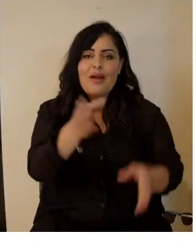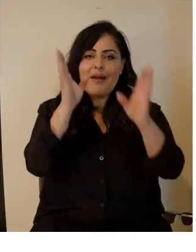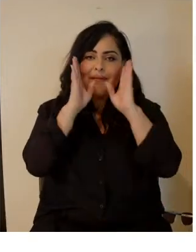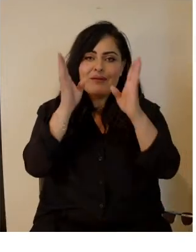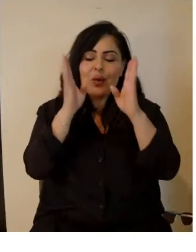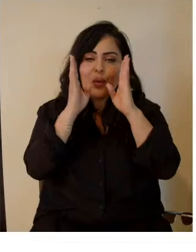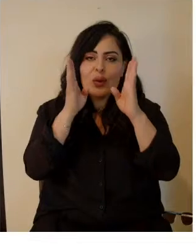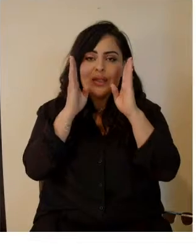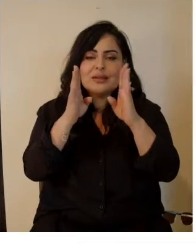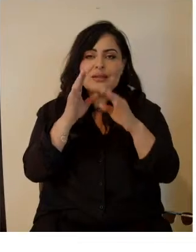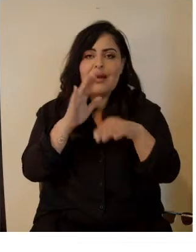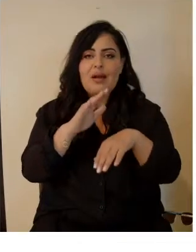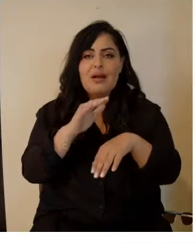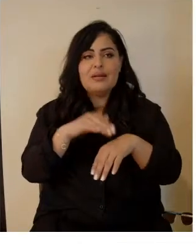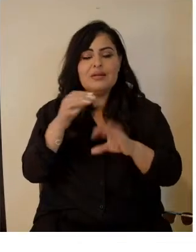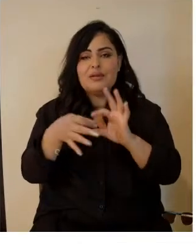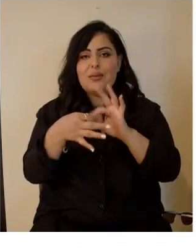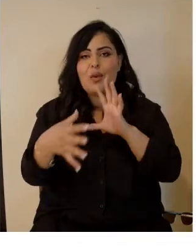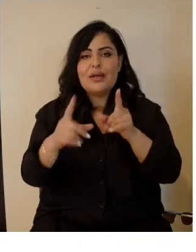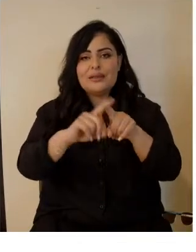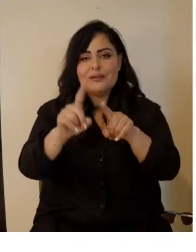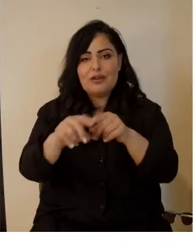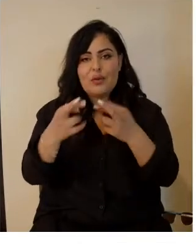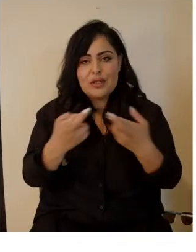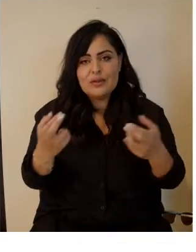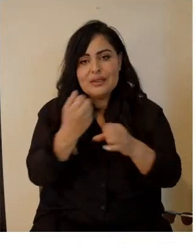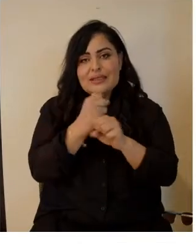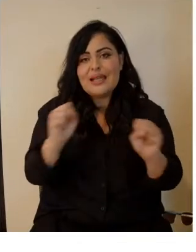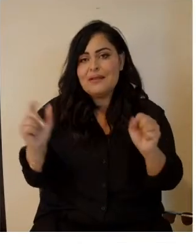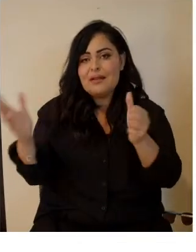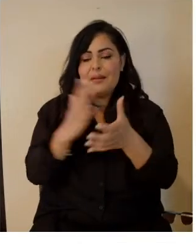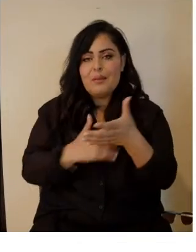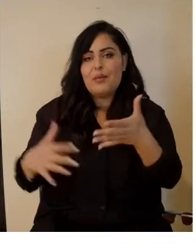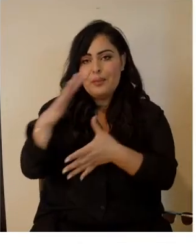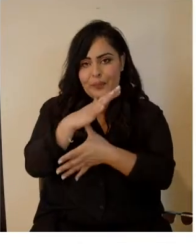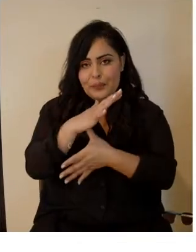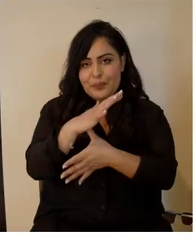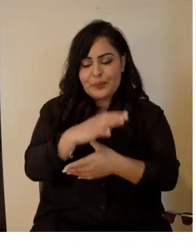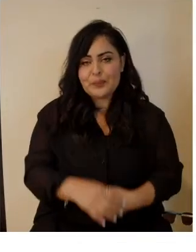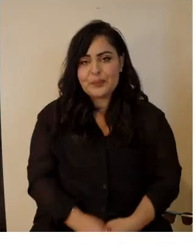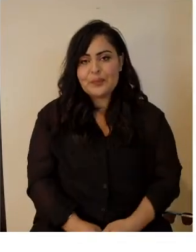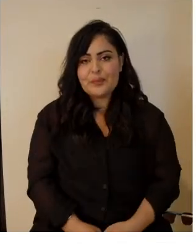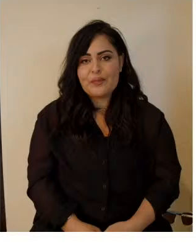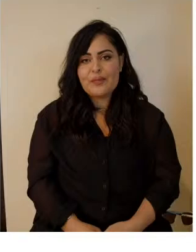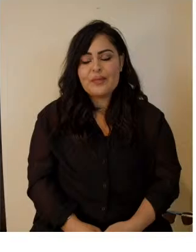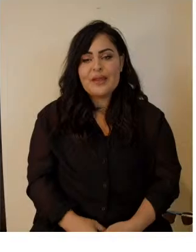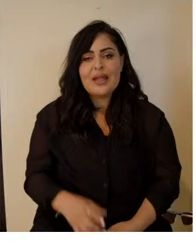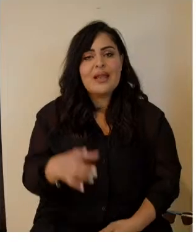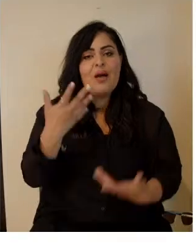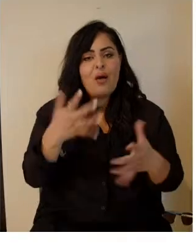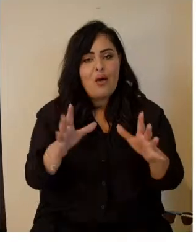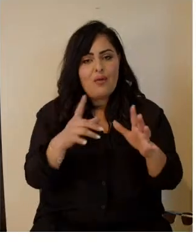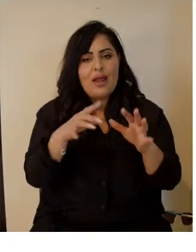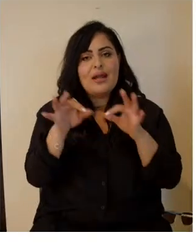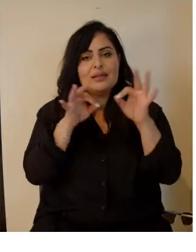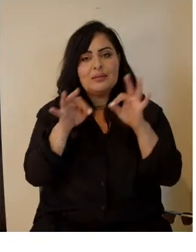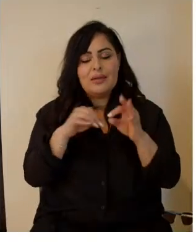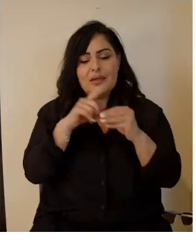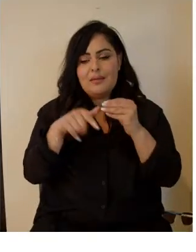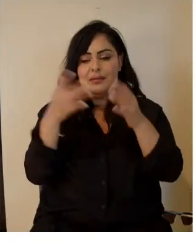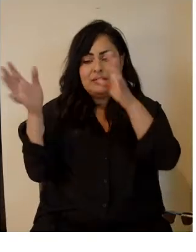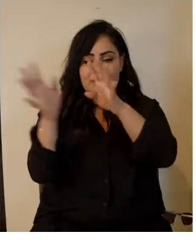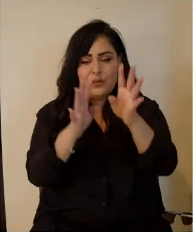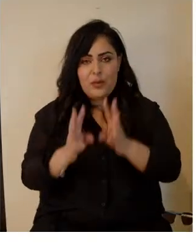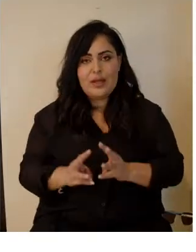many resources as we can with safety as our number one priority. I do want to share, and it was mentioned earlier in the weather update, we